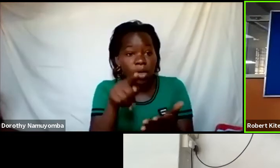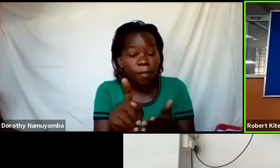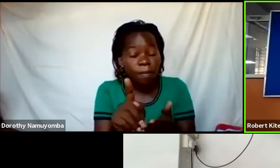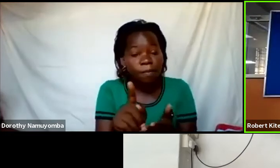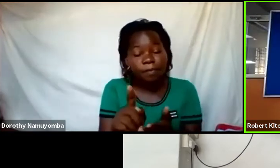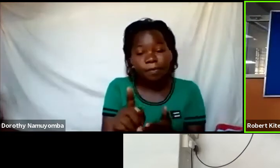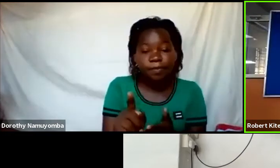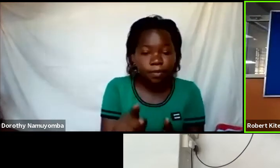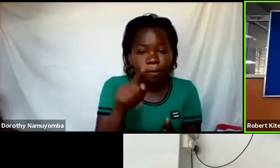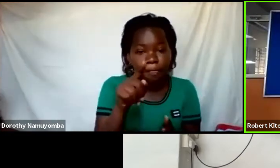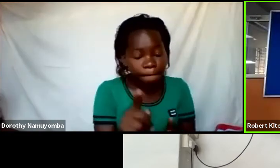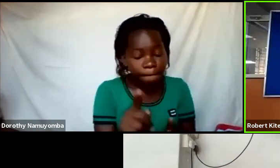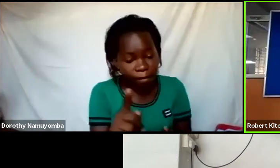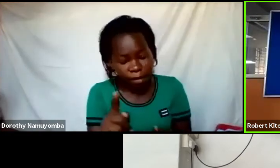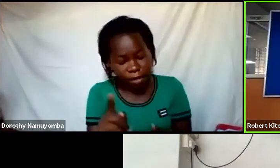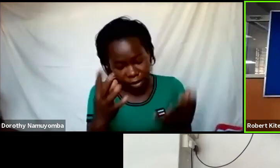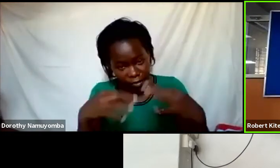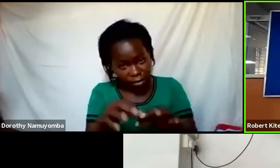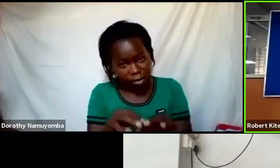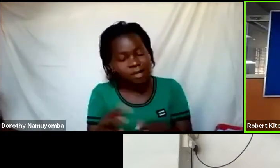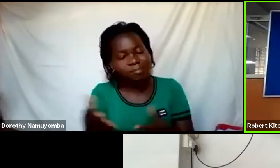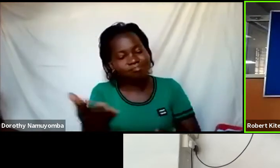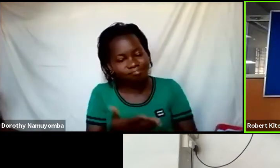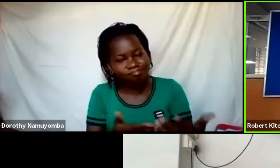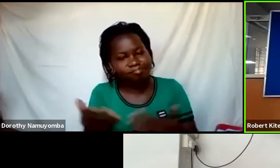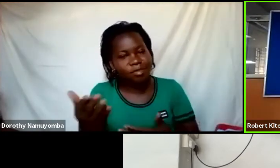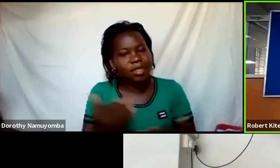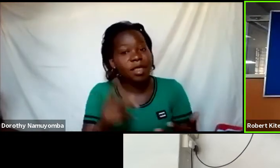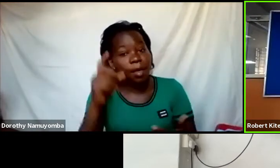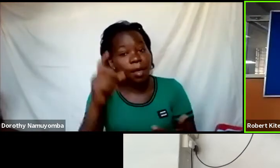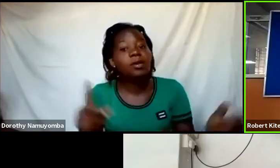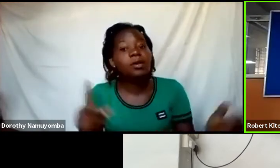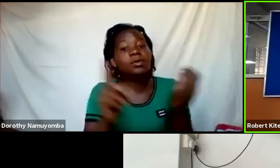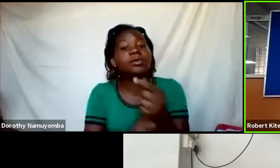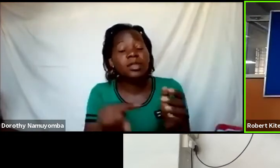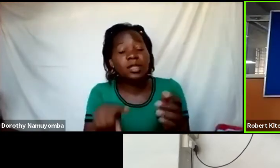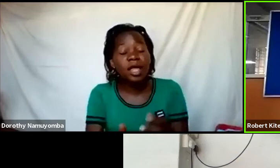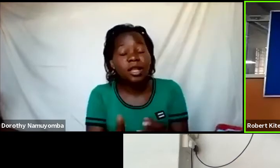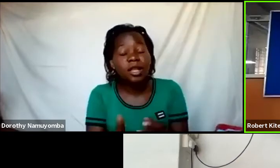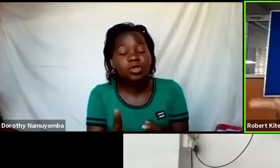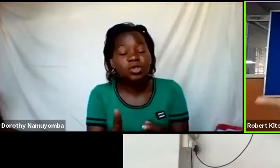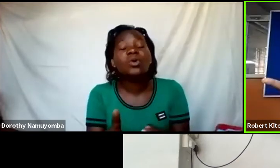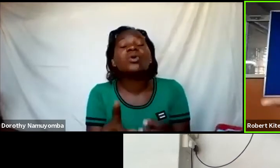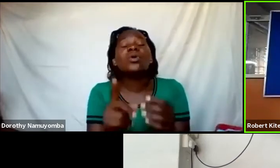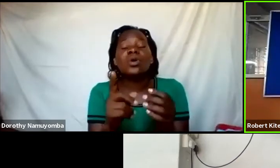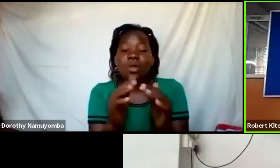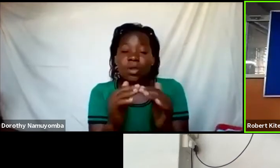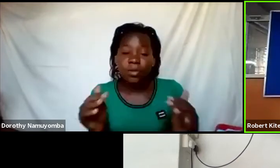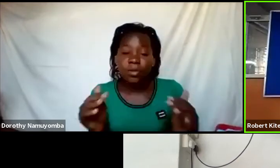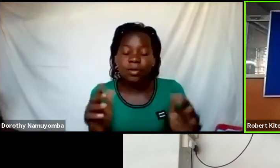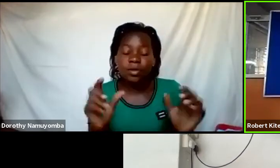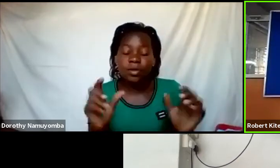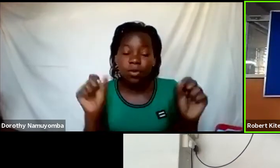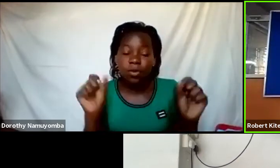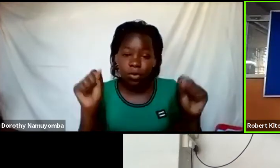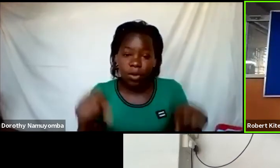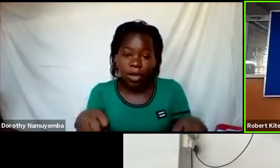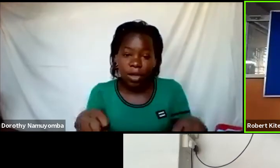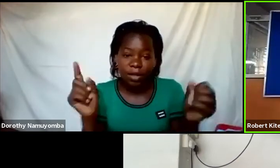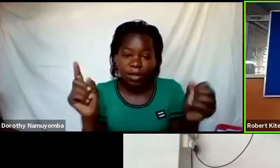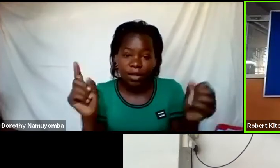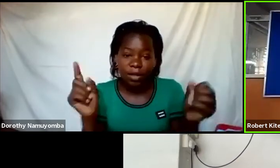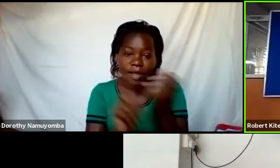your interaction with that initial consumer you've had. That is your edge, and that is how you're going to get money to later be able